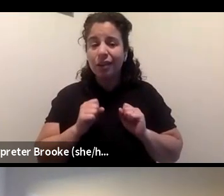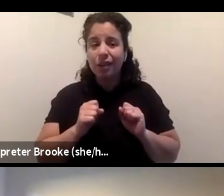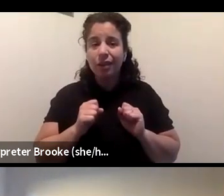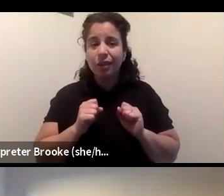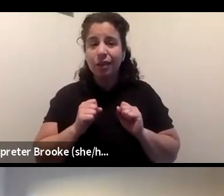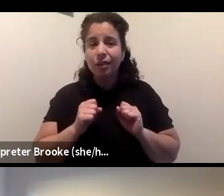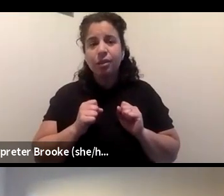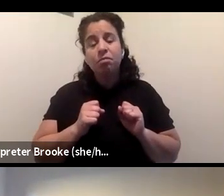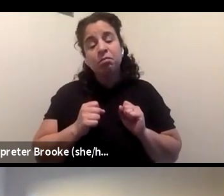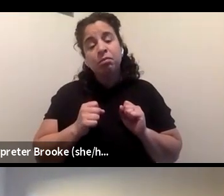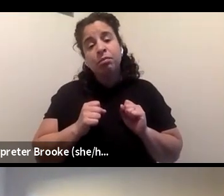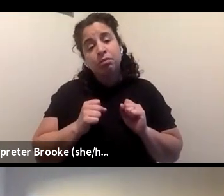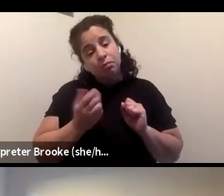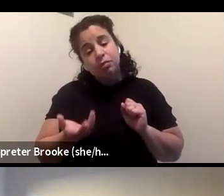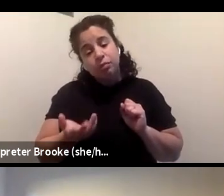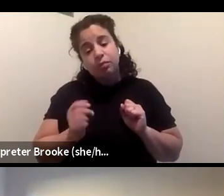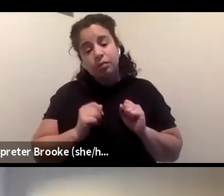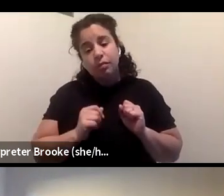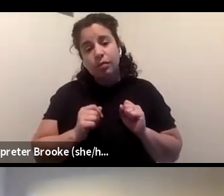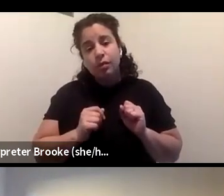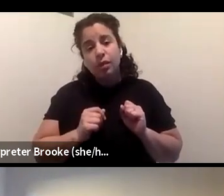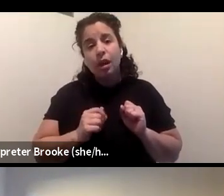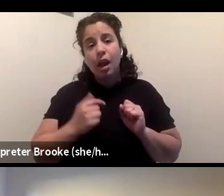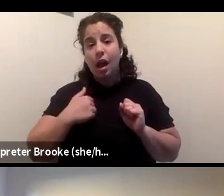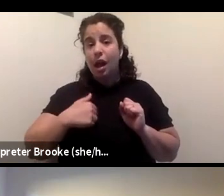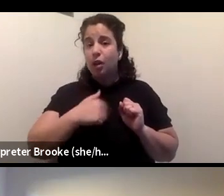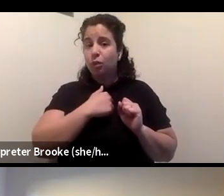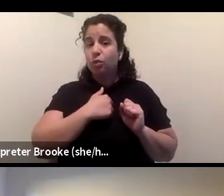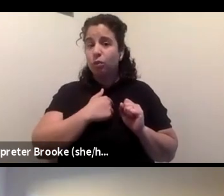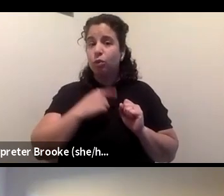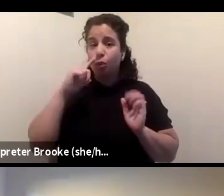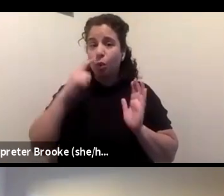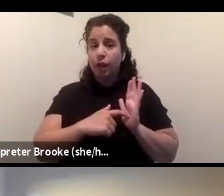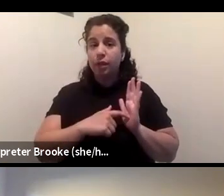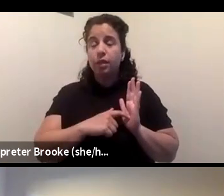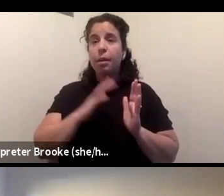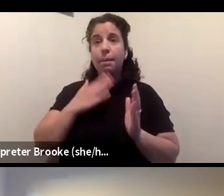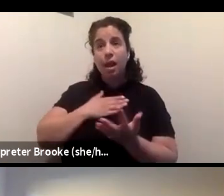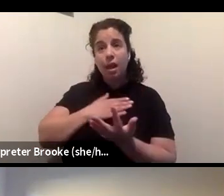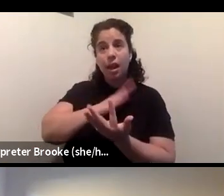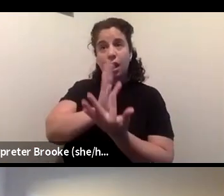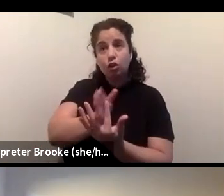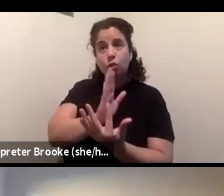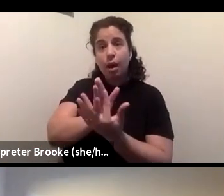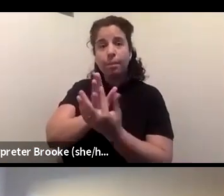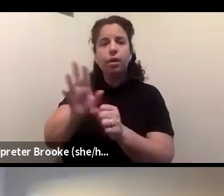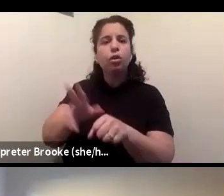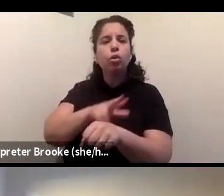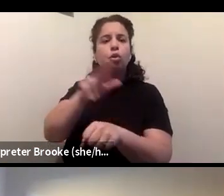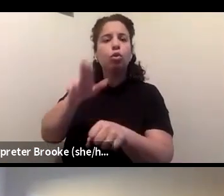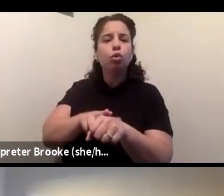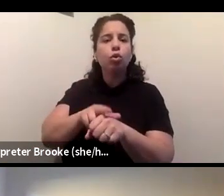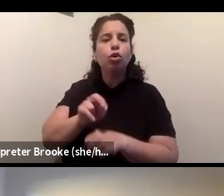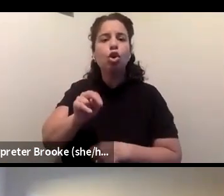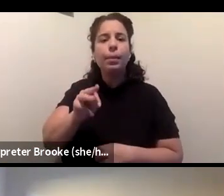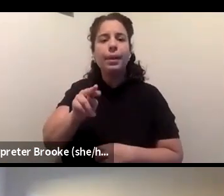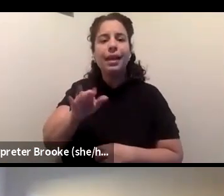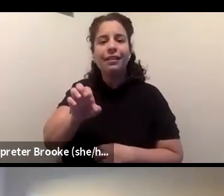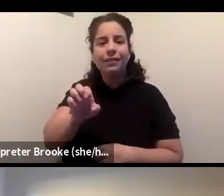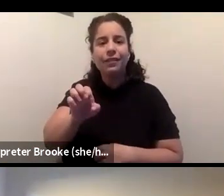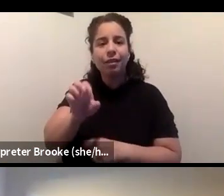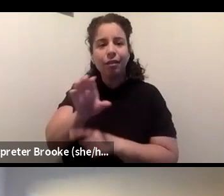I see the ways that we interrupt normative culture, both in real time and in the ways that we do